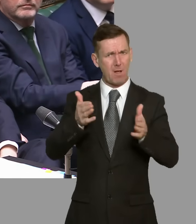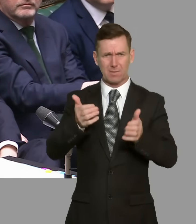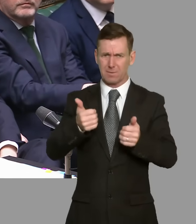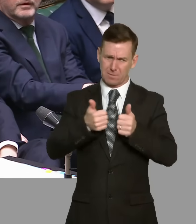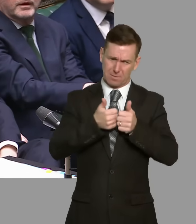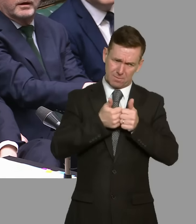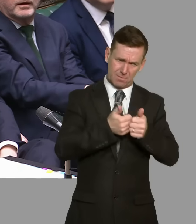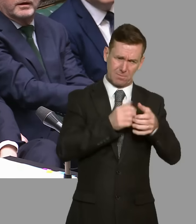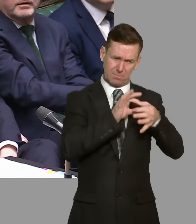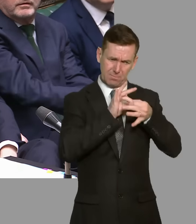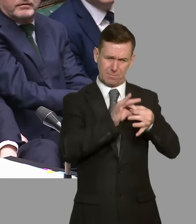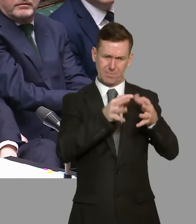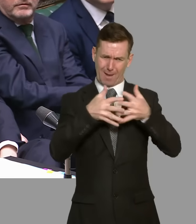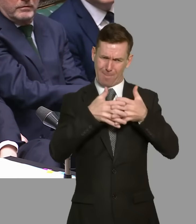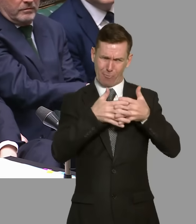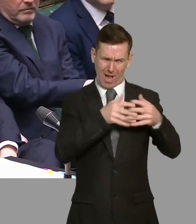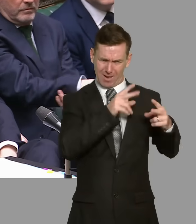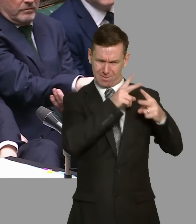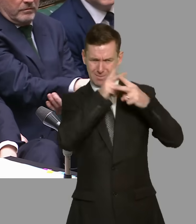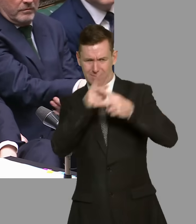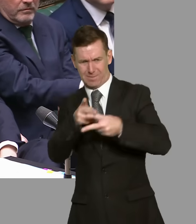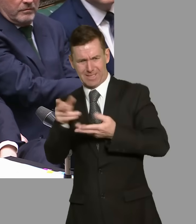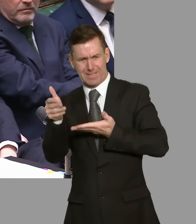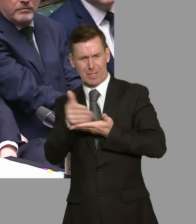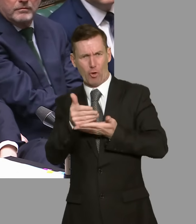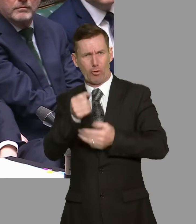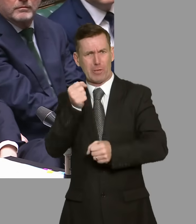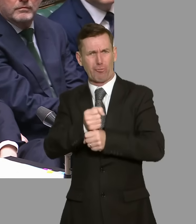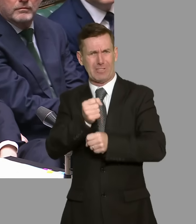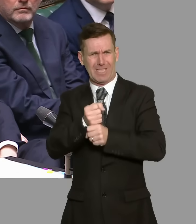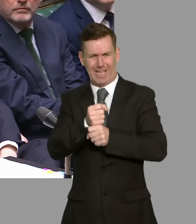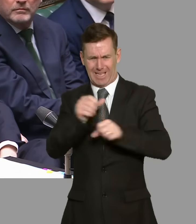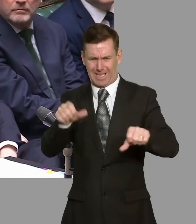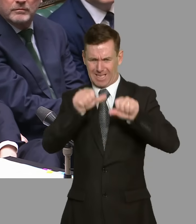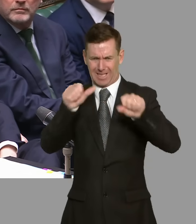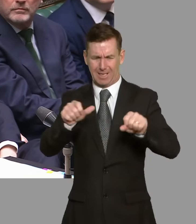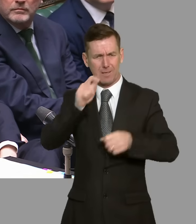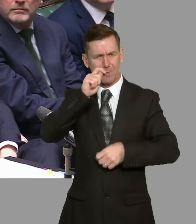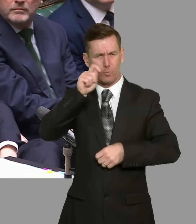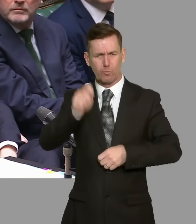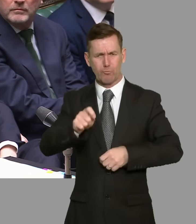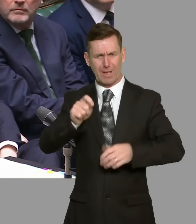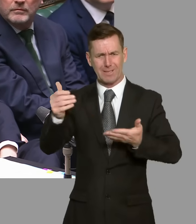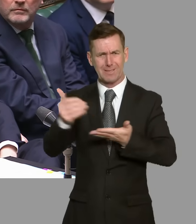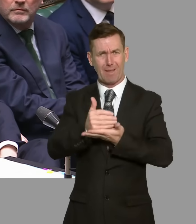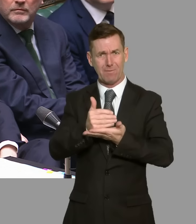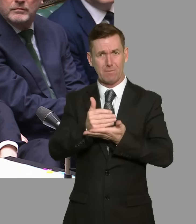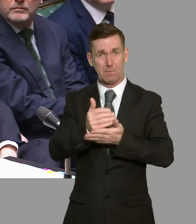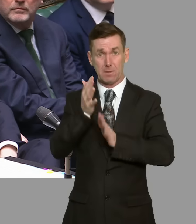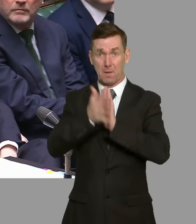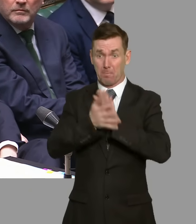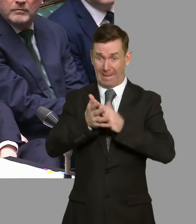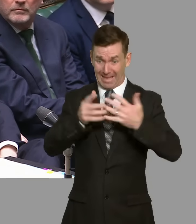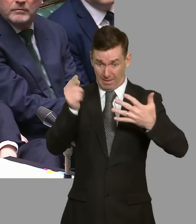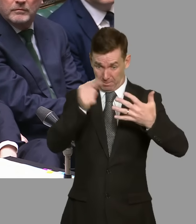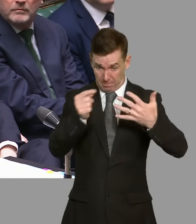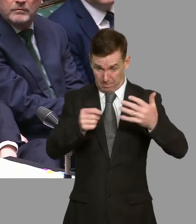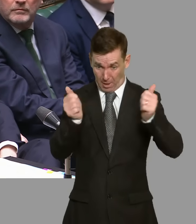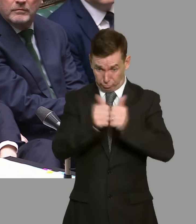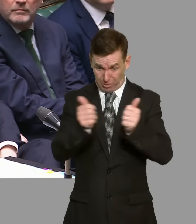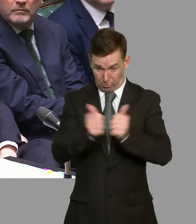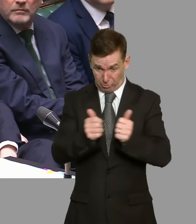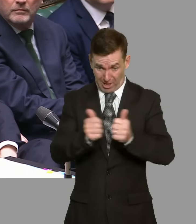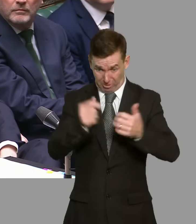to Ukraine. Now, that does not mean we agree with the US on everything, and I've been absolutely clear on my position on Greenland and my position